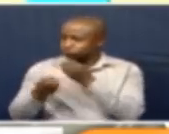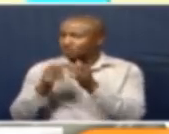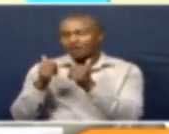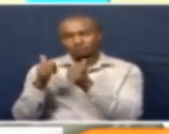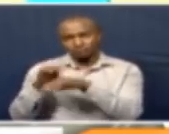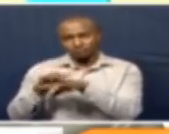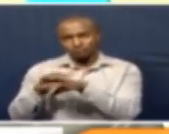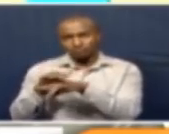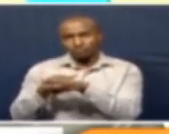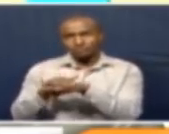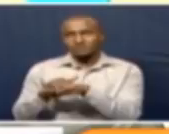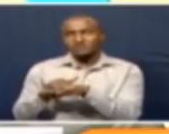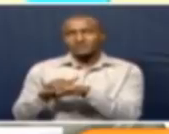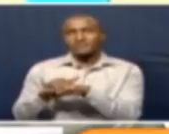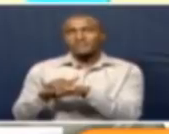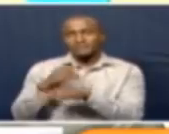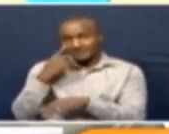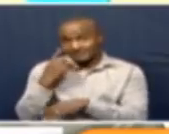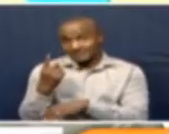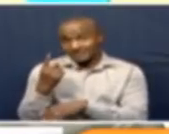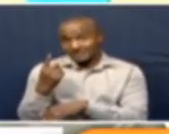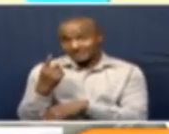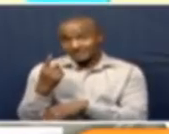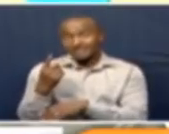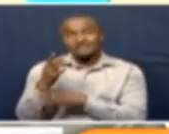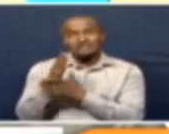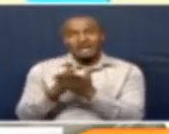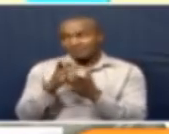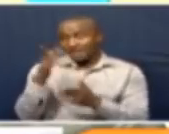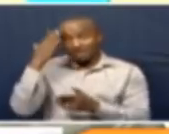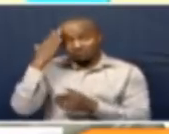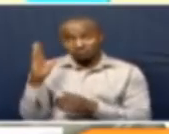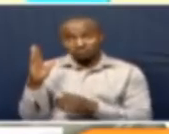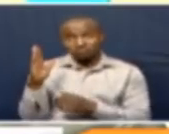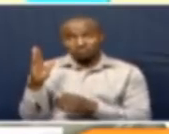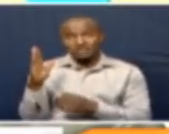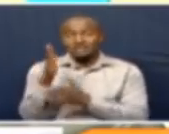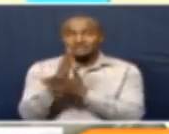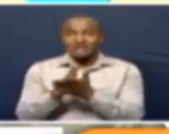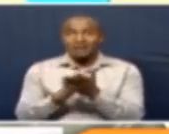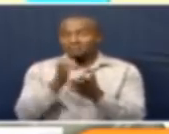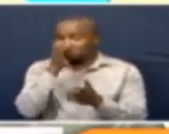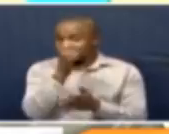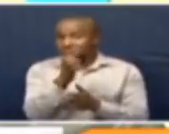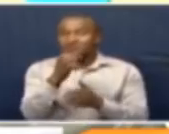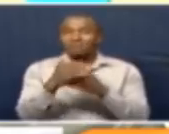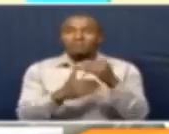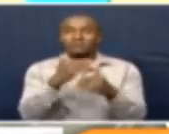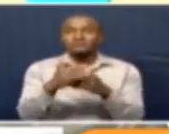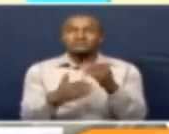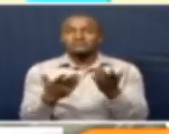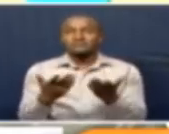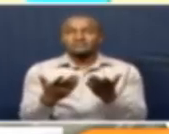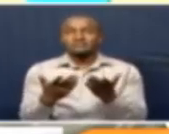talent. I think what I see here is some naivety and ignorance of processes. You don't model for